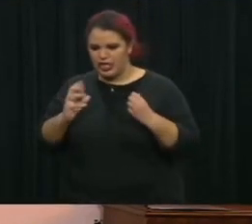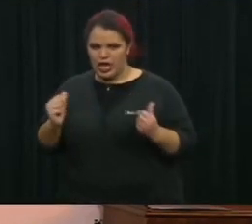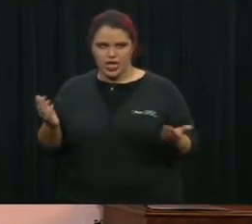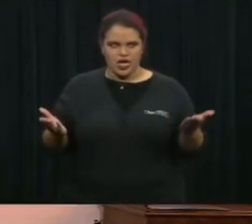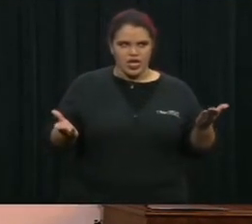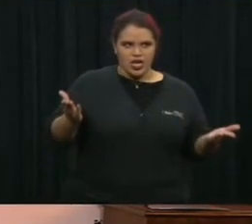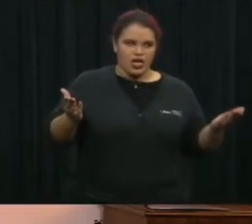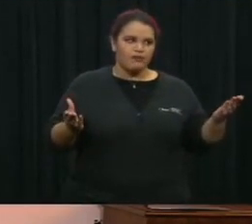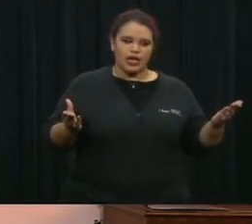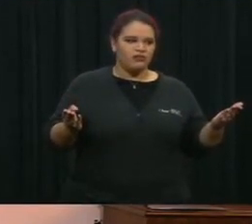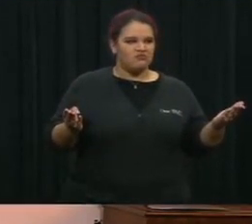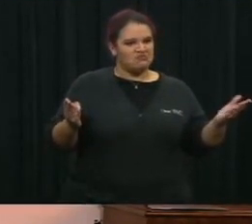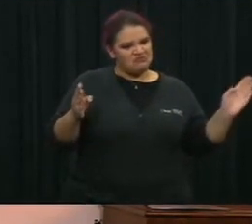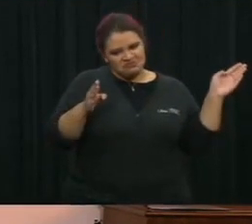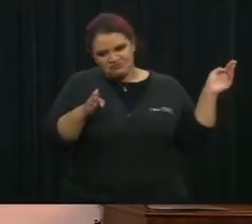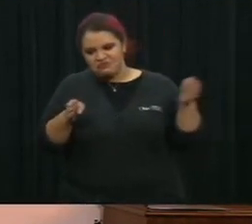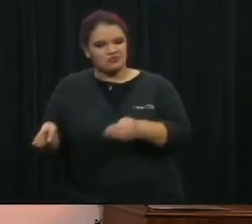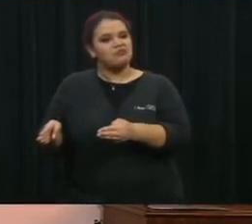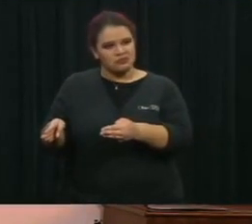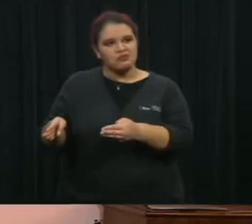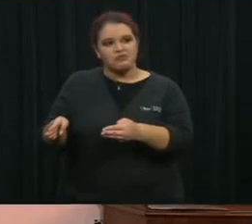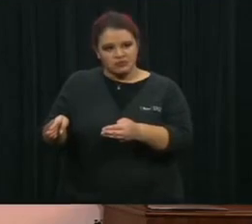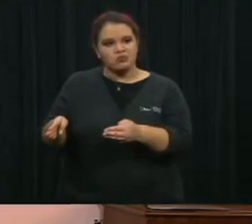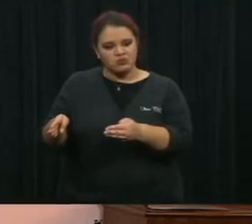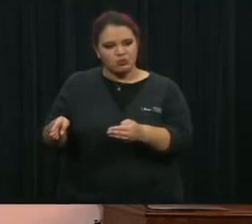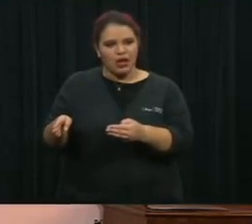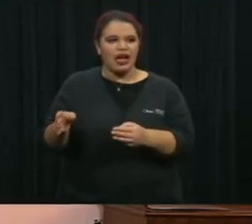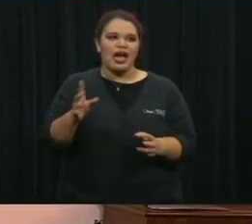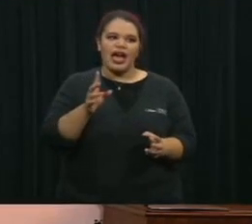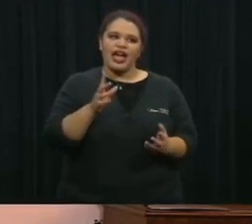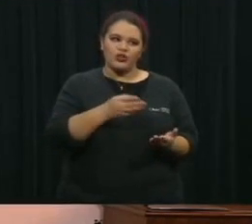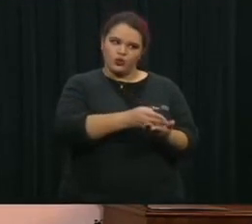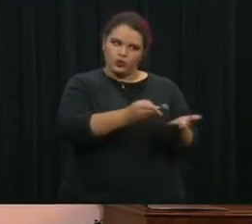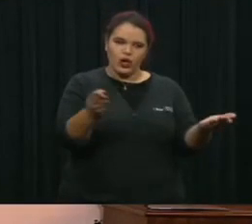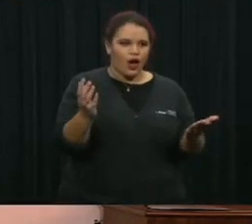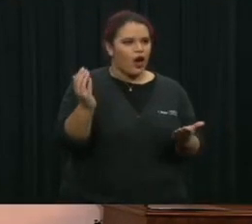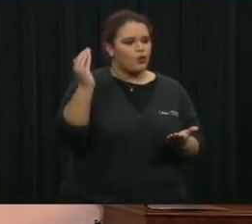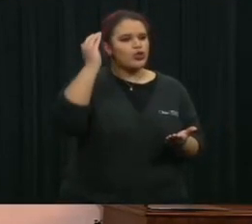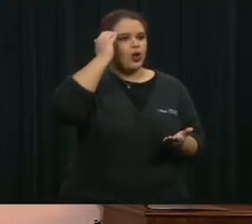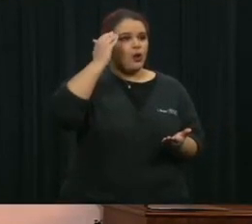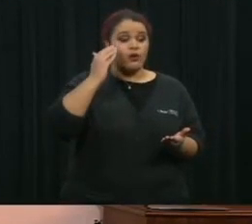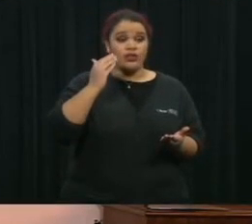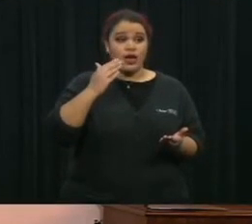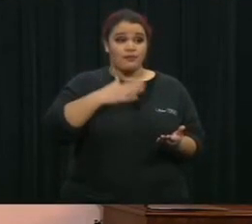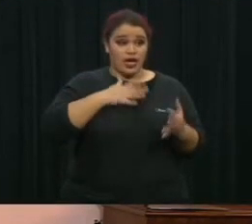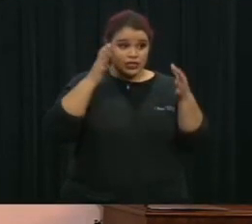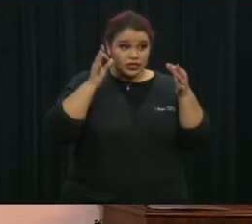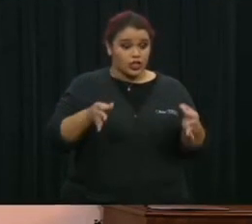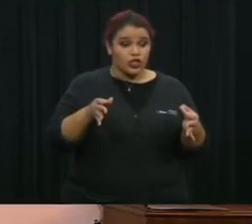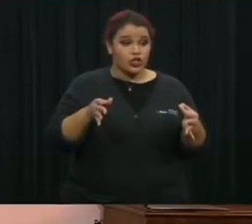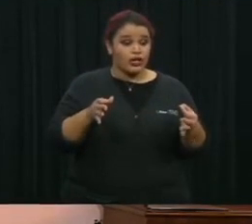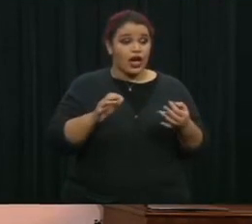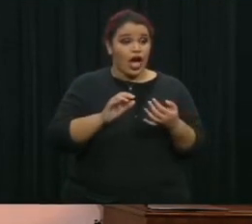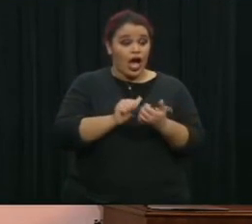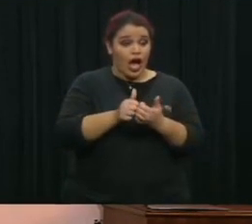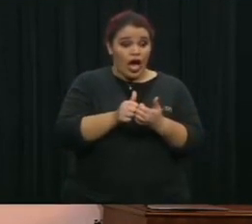that's, people can be assured that, everybody can be assured that my decisions will be based on that. I had a real